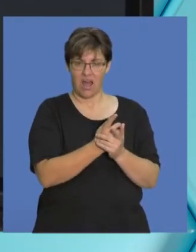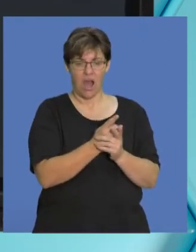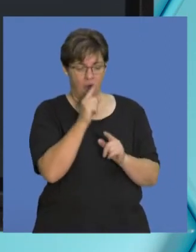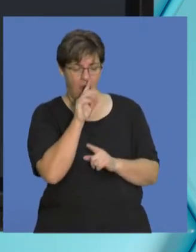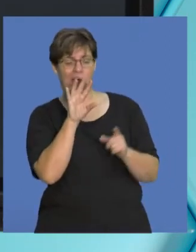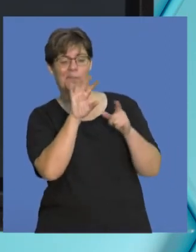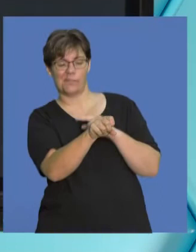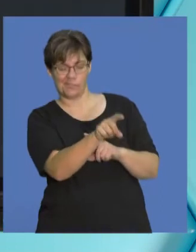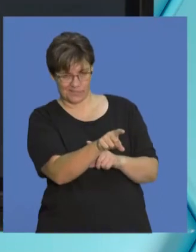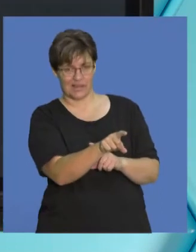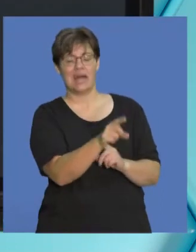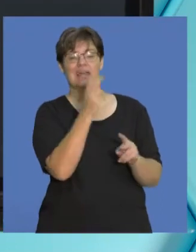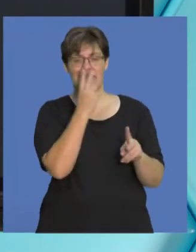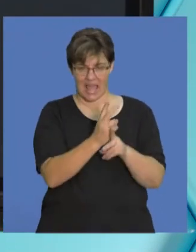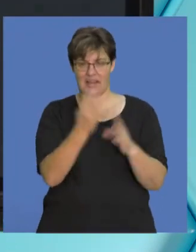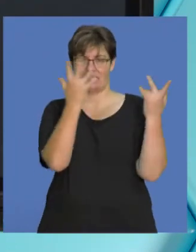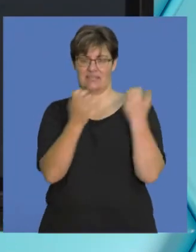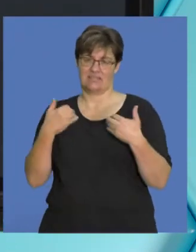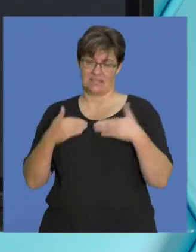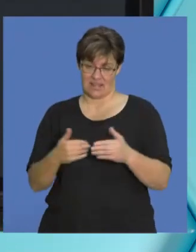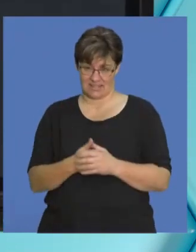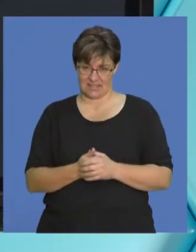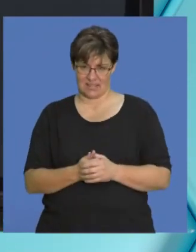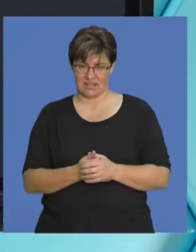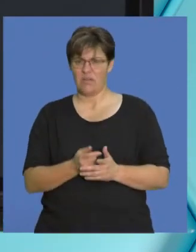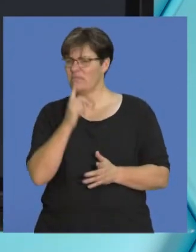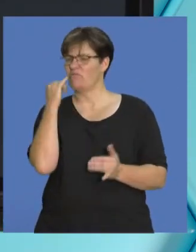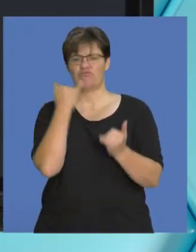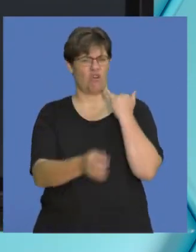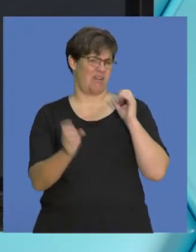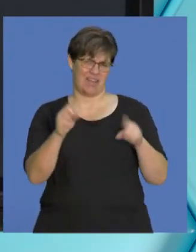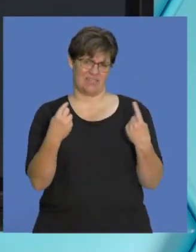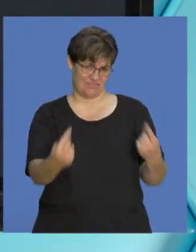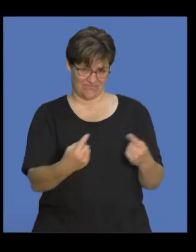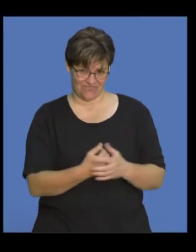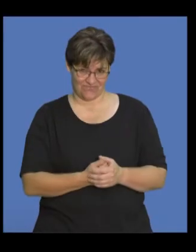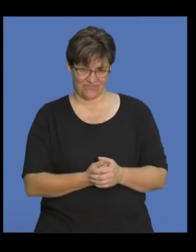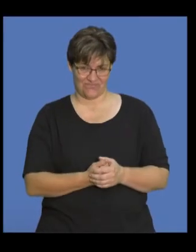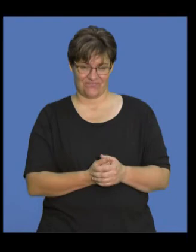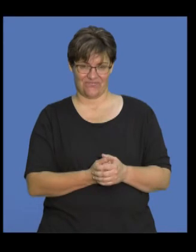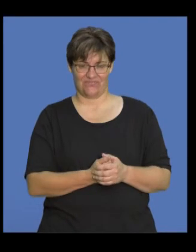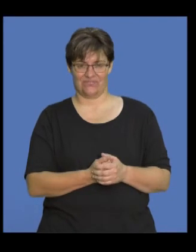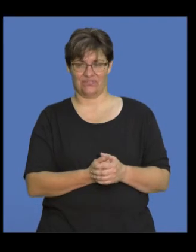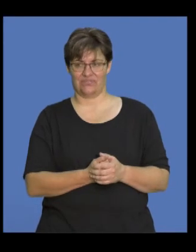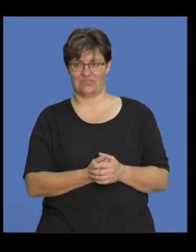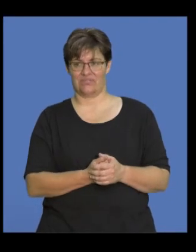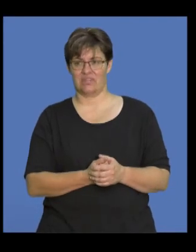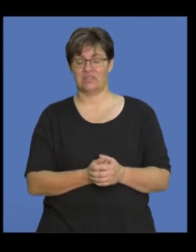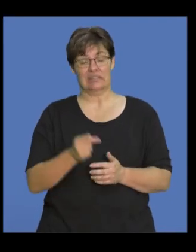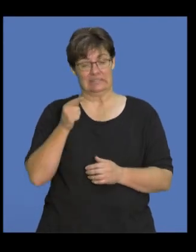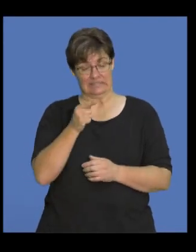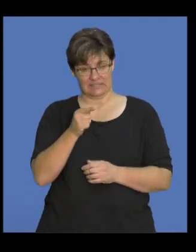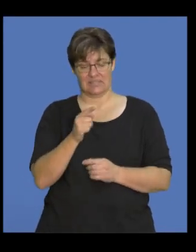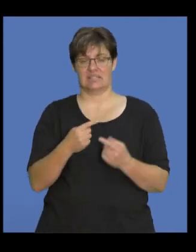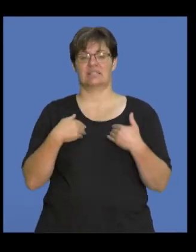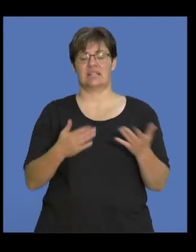the obvious and then start with the calculation. I promise you're never gonna go wrong. So that's what I'm saying